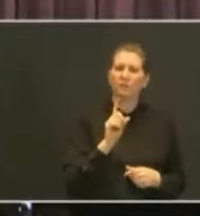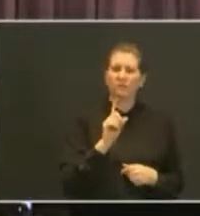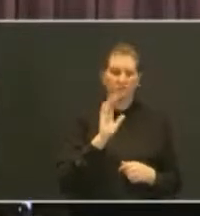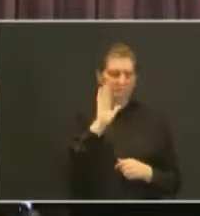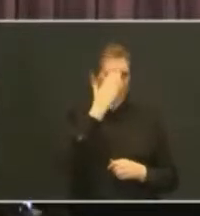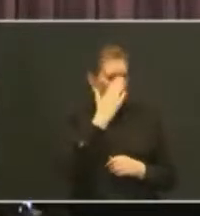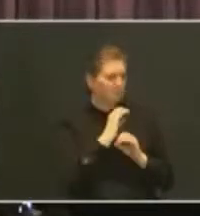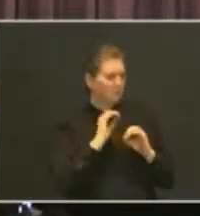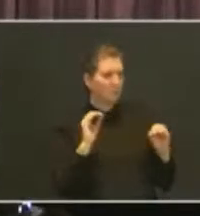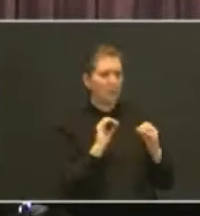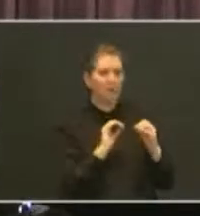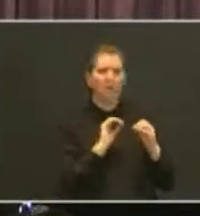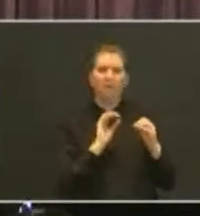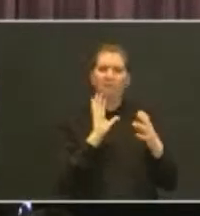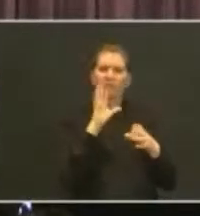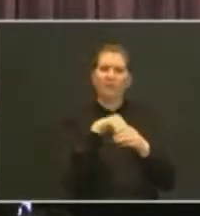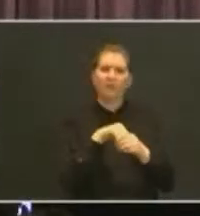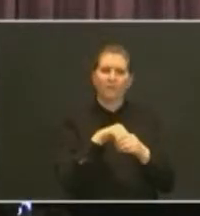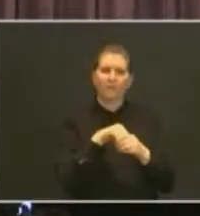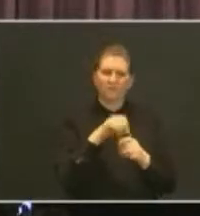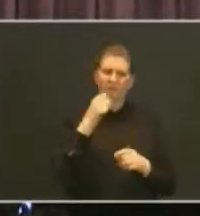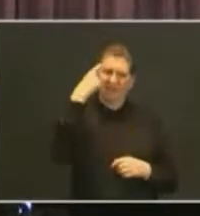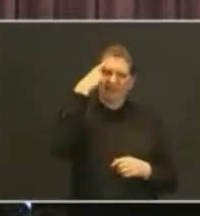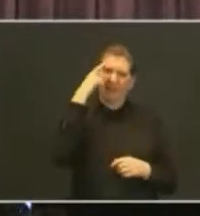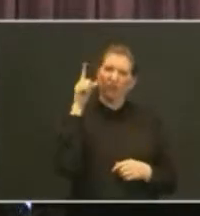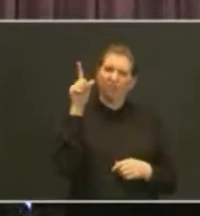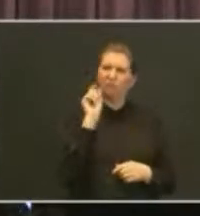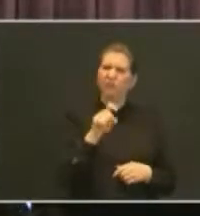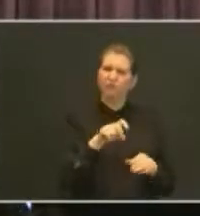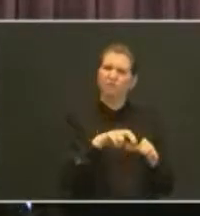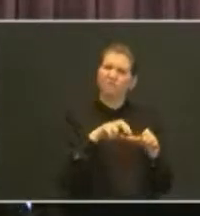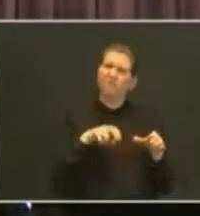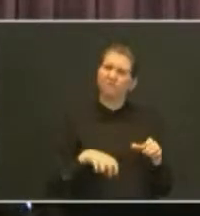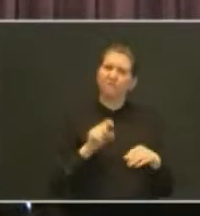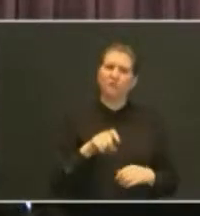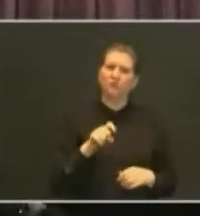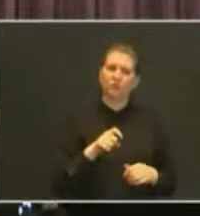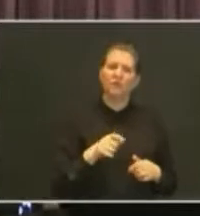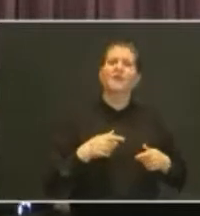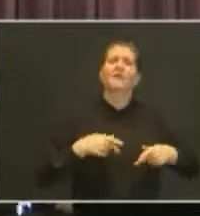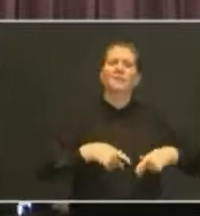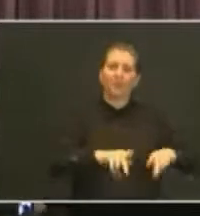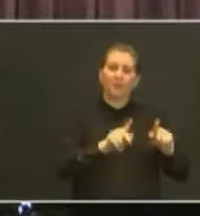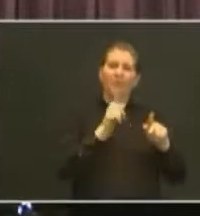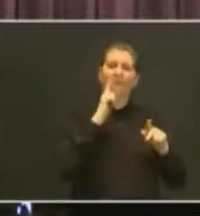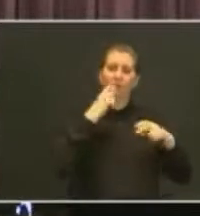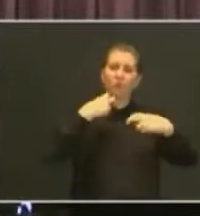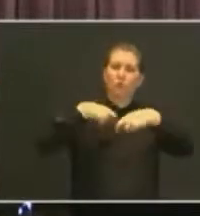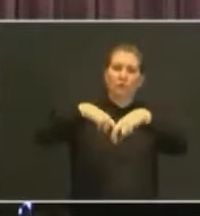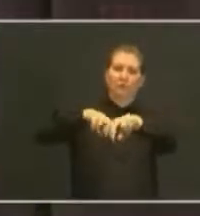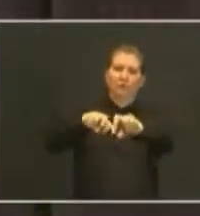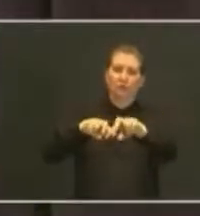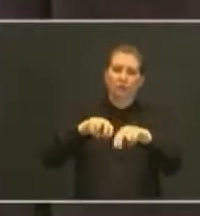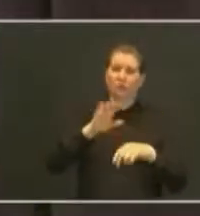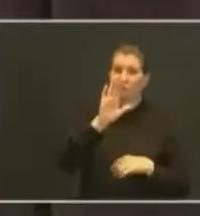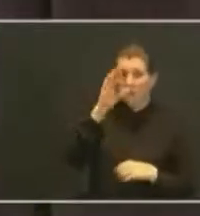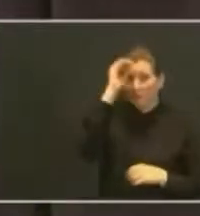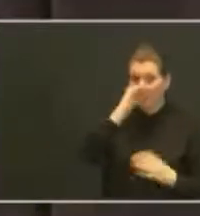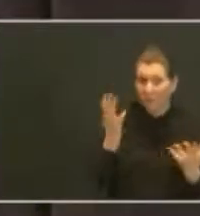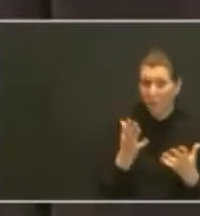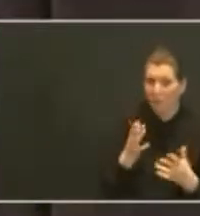for Governor Raimondo simply to resign and allow an orderly transition of government to take place in either of your opinions? I can